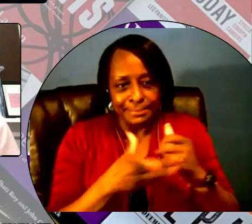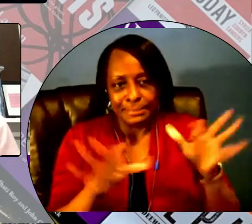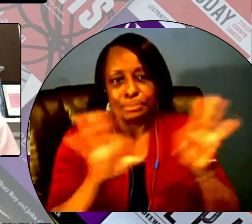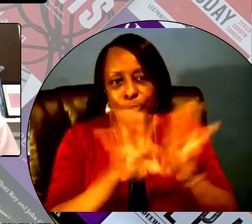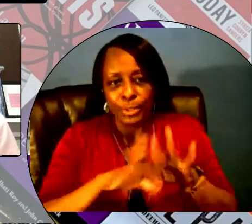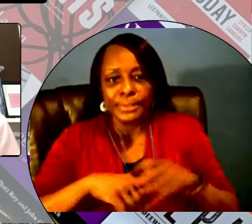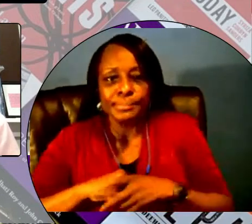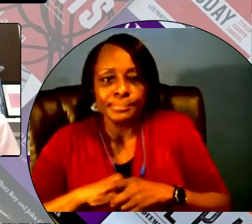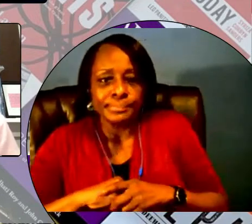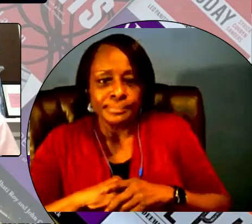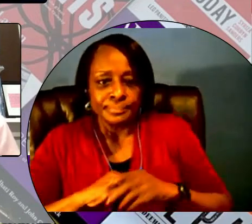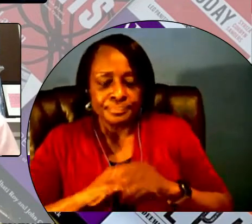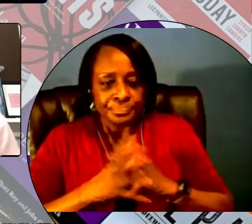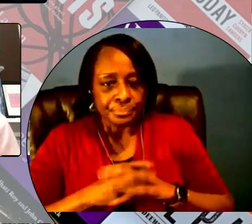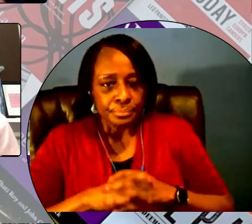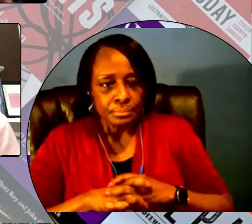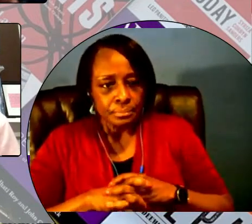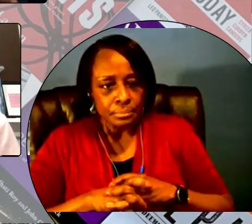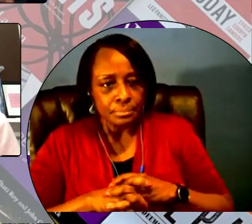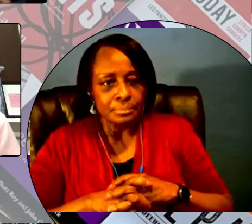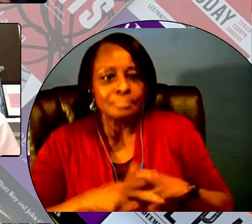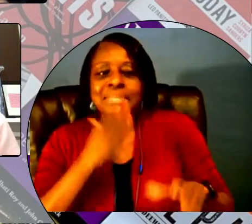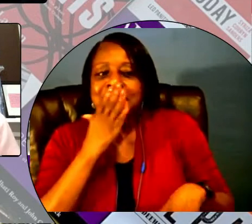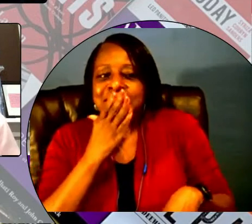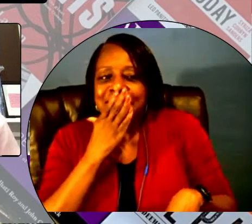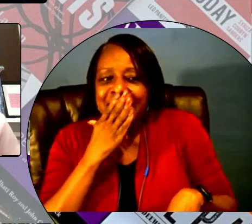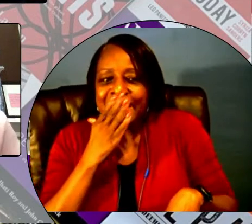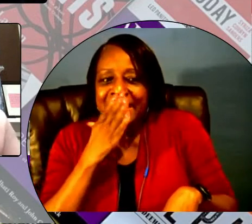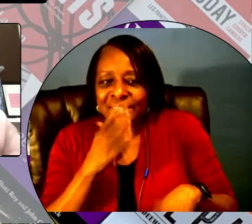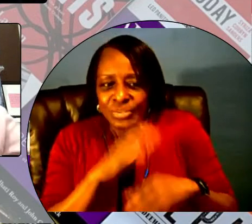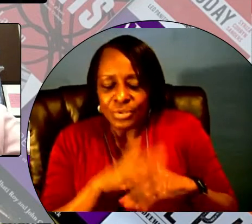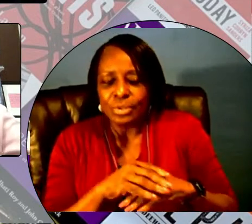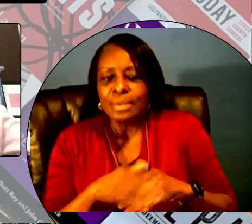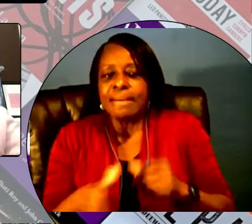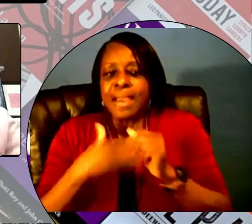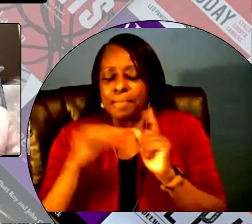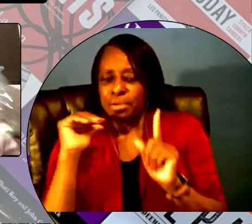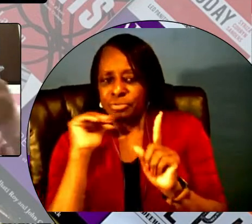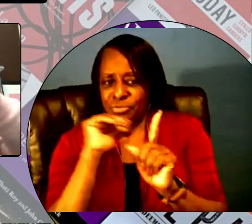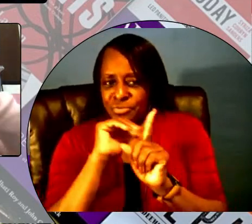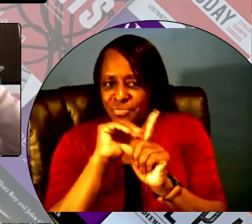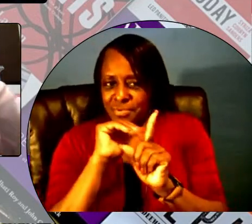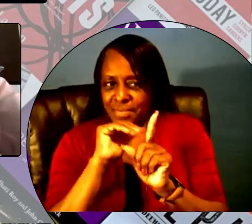Thank you. I appreciate the reminders to